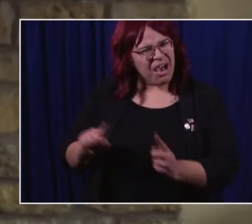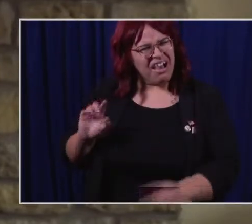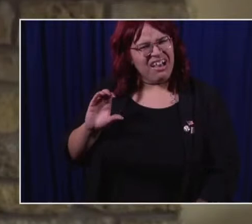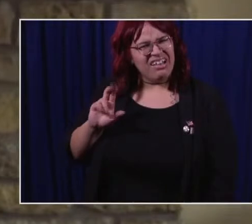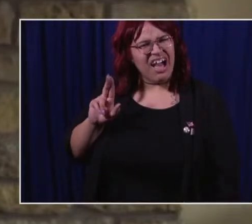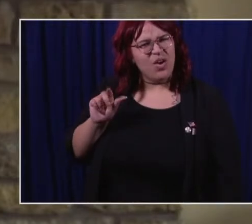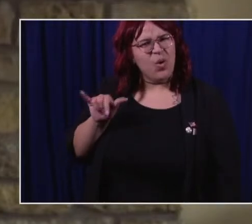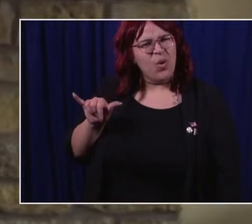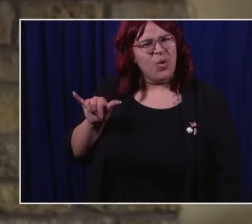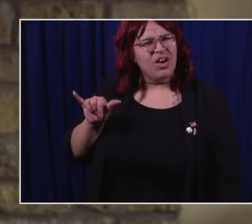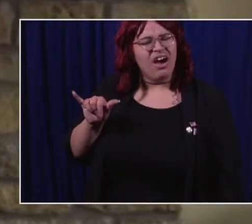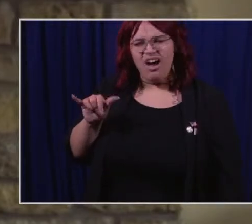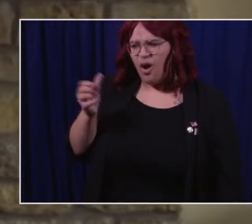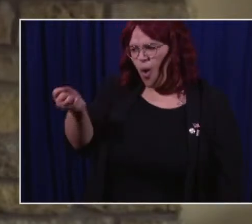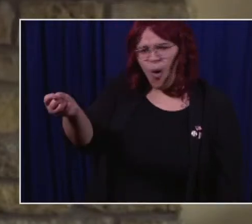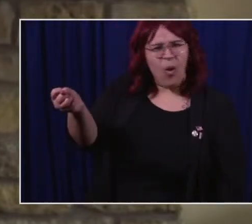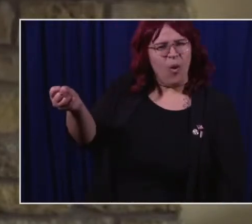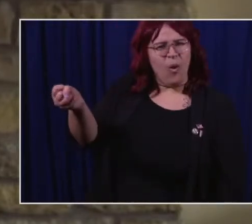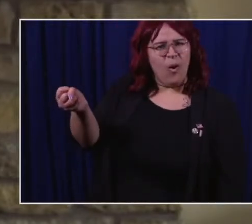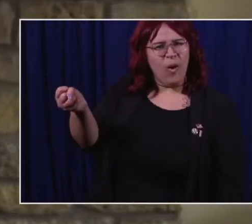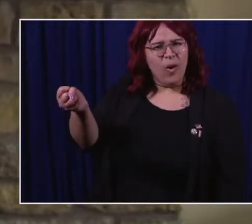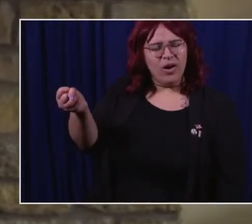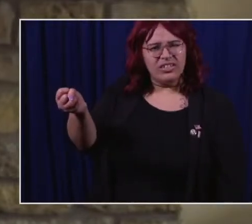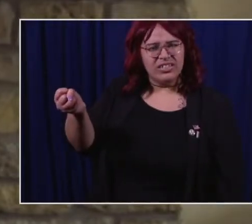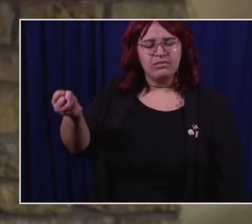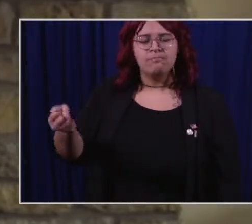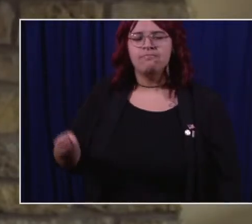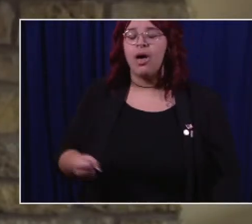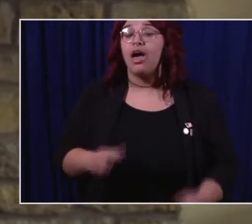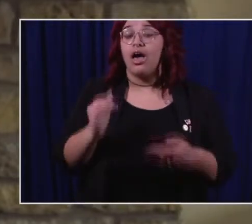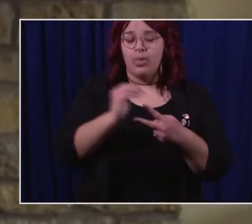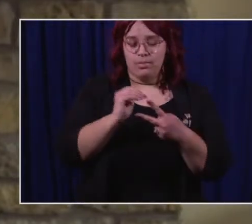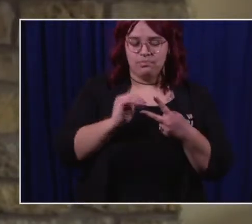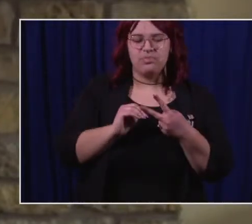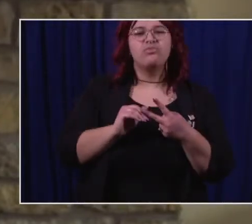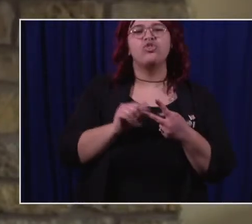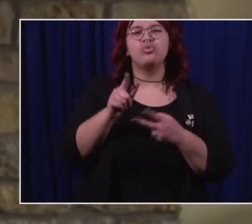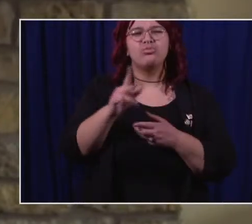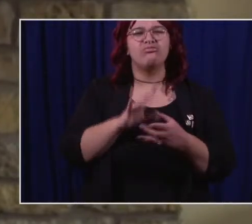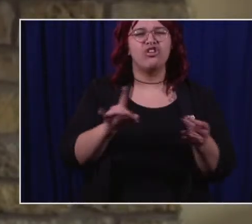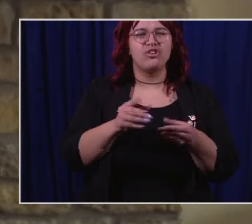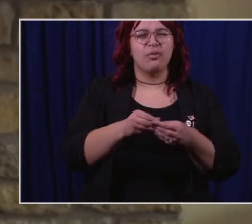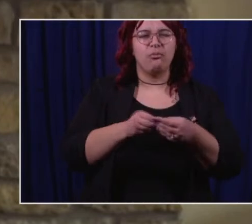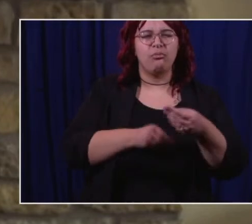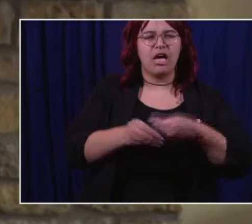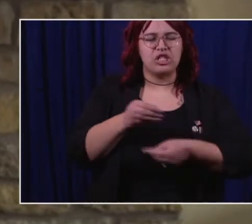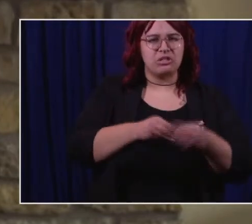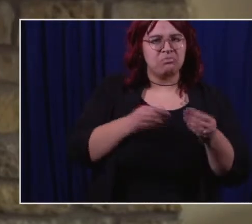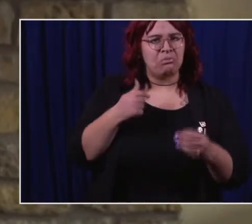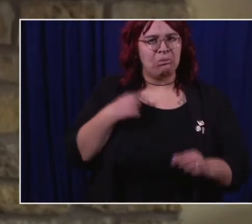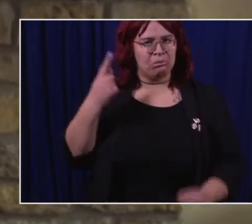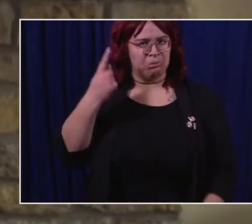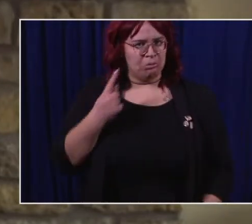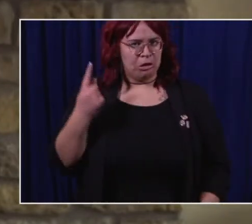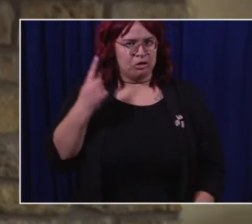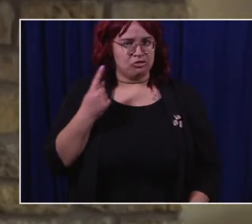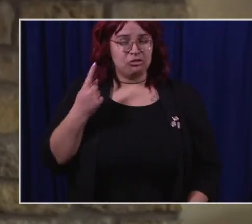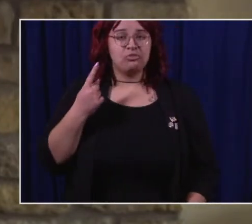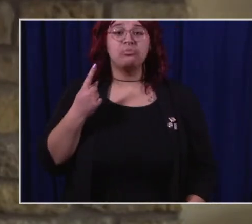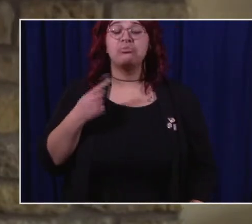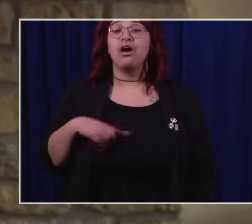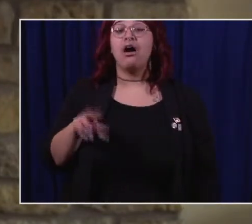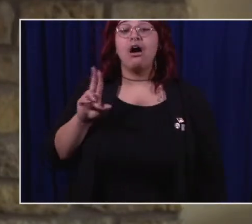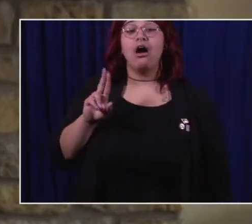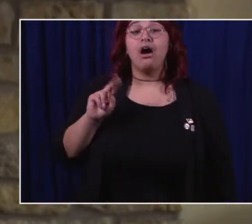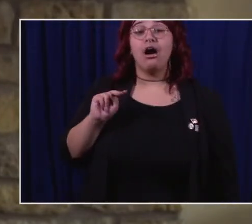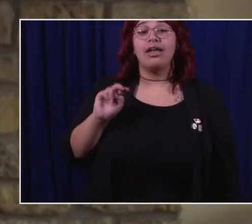for teachers? And my second question, you mentioned the budget. Why will it include any possible increases in